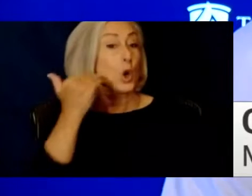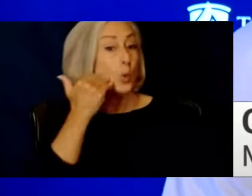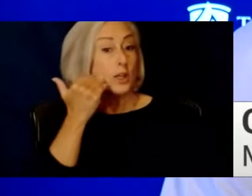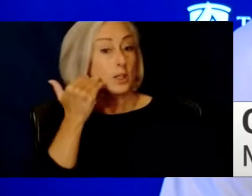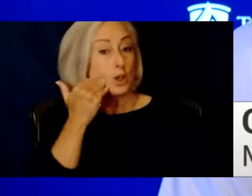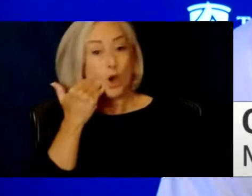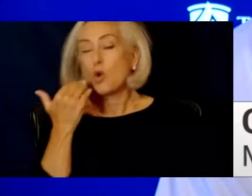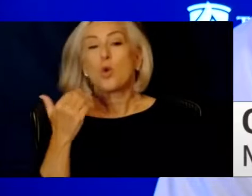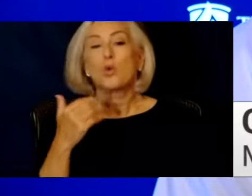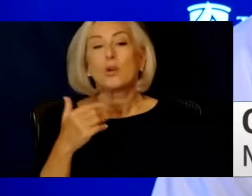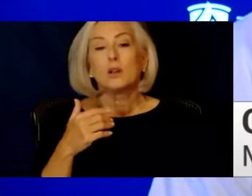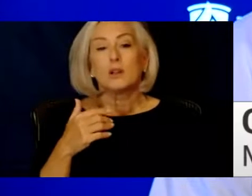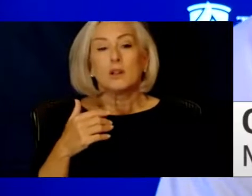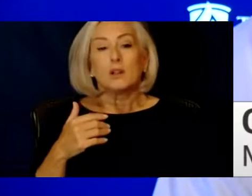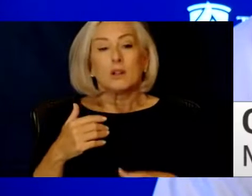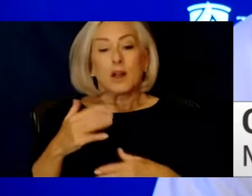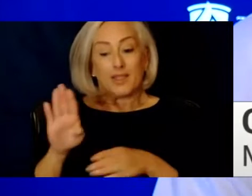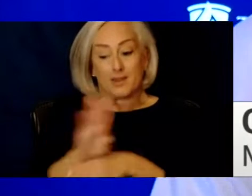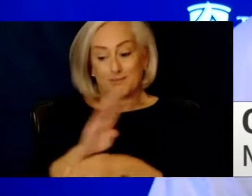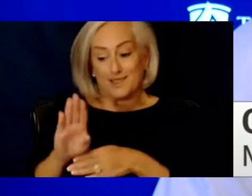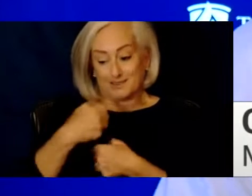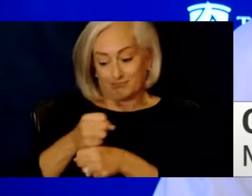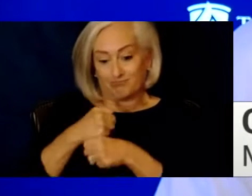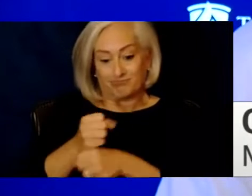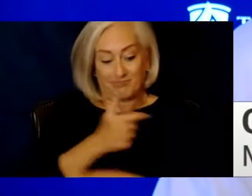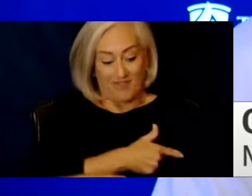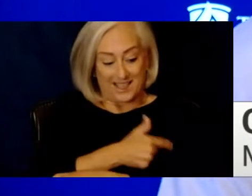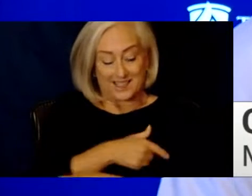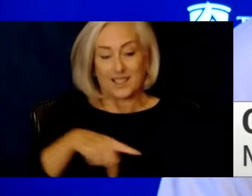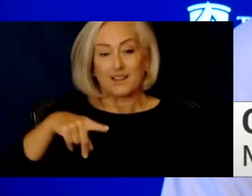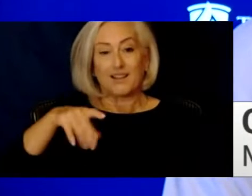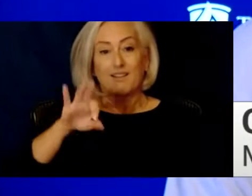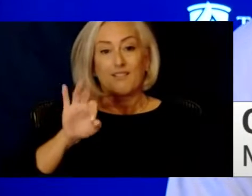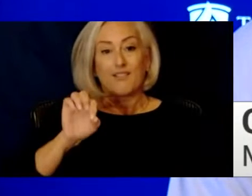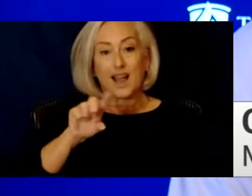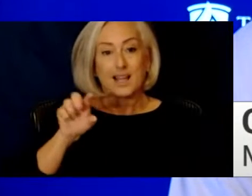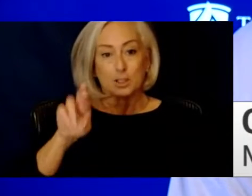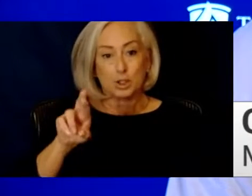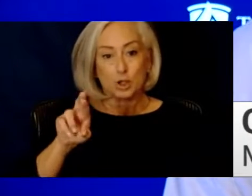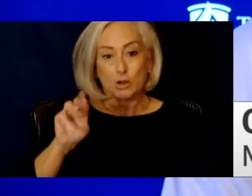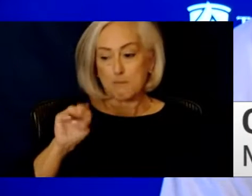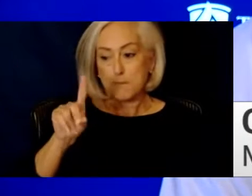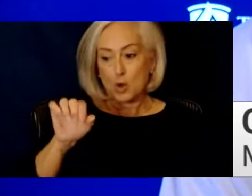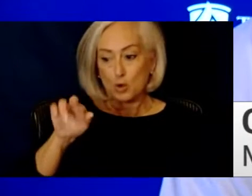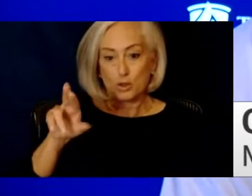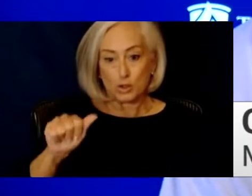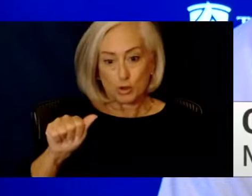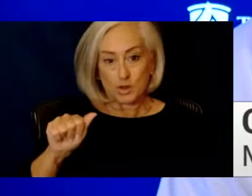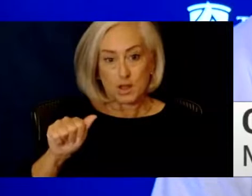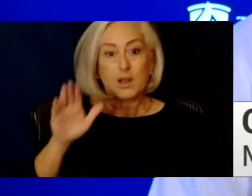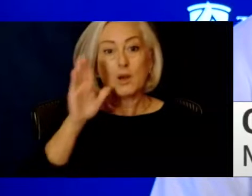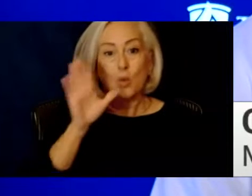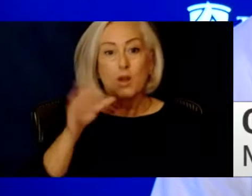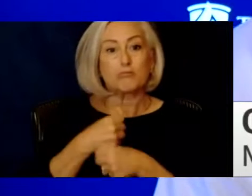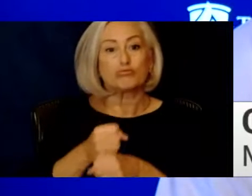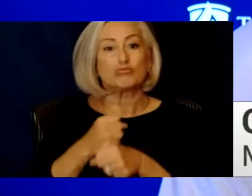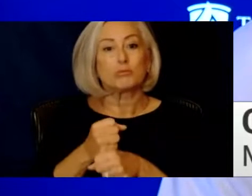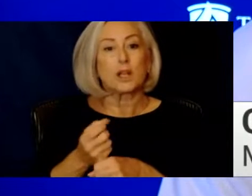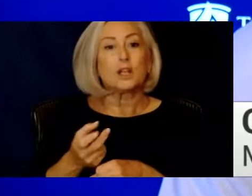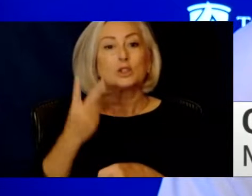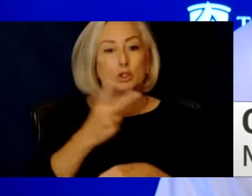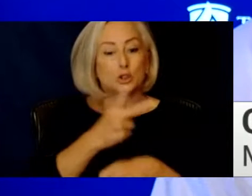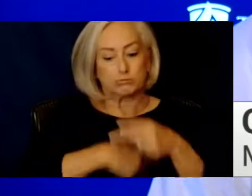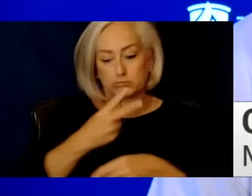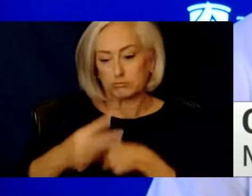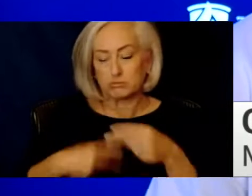companies, particularly Pfizer and Moderna, they will be having a bivalent or a 2-spike vaccine. One will be the original